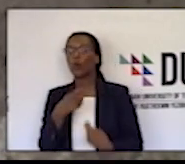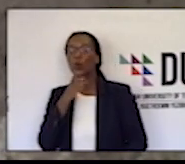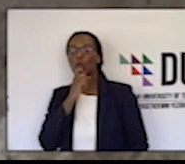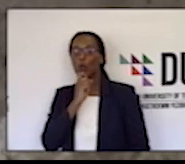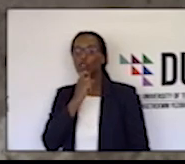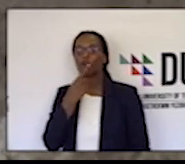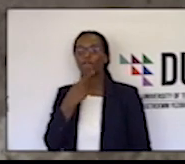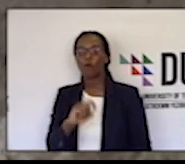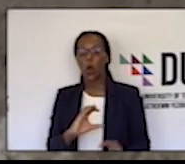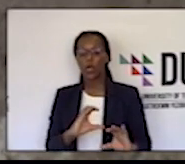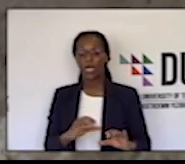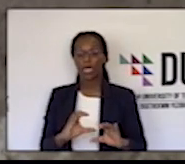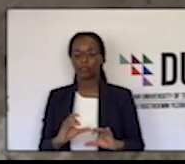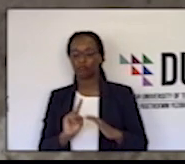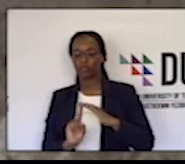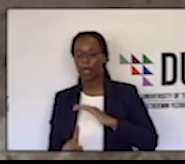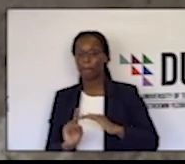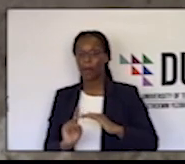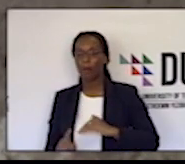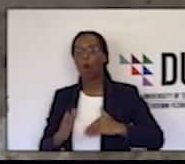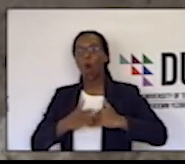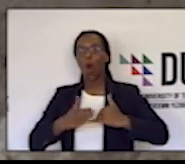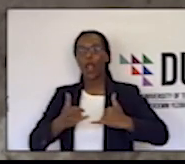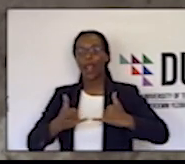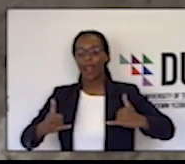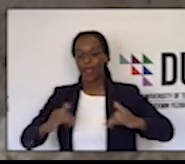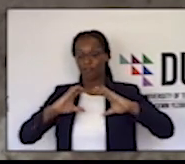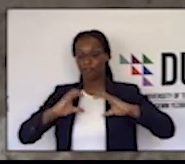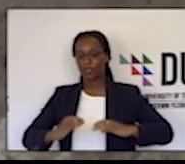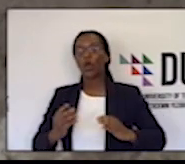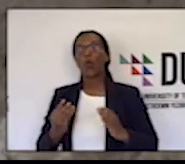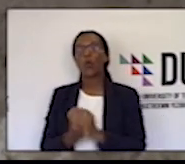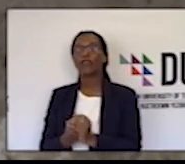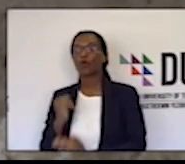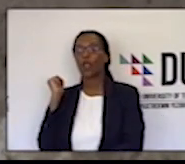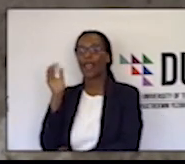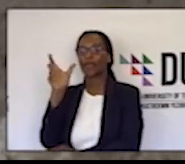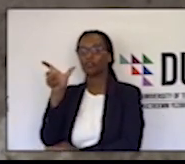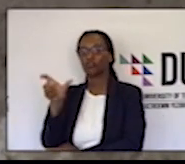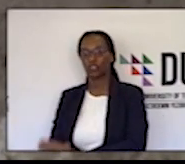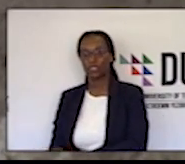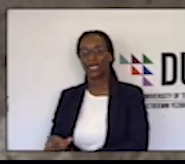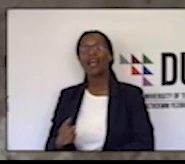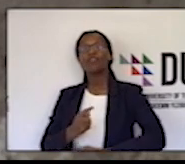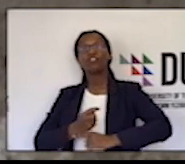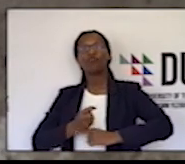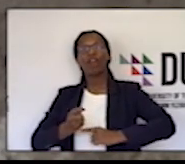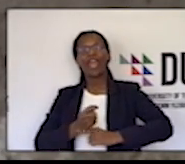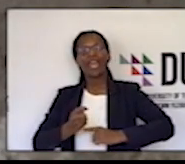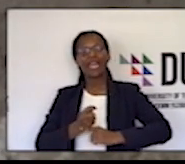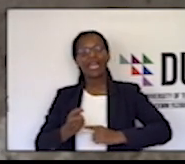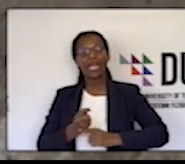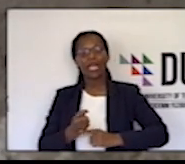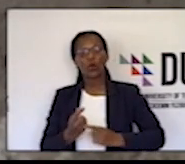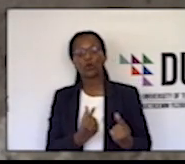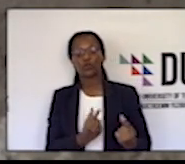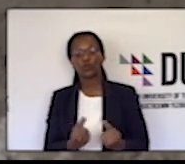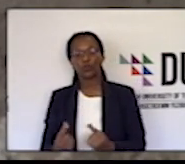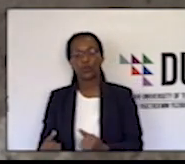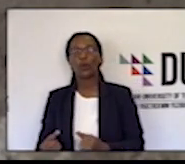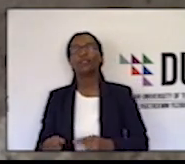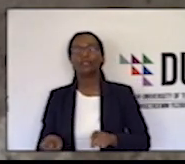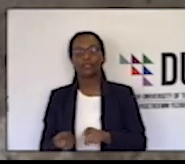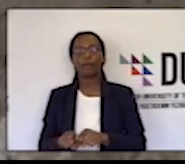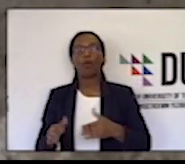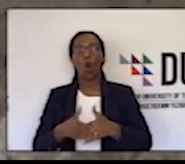to attend virtual classes or online classes with your lecturers. Even the training that you are going to take, it's going to be